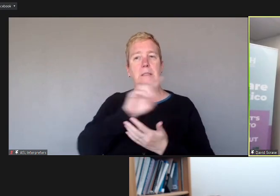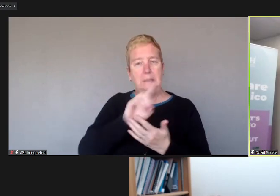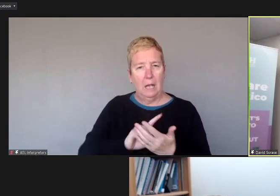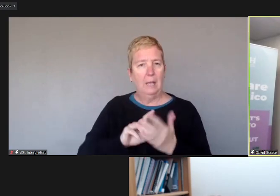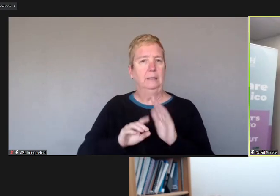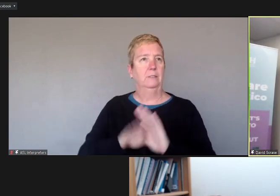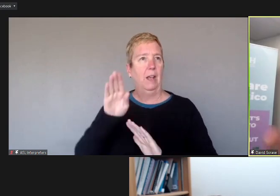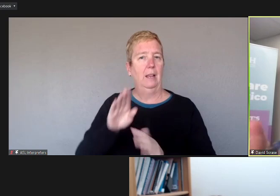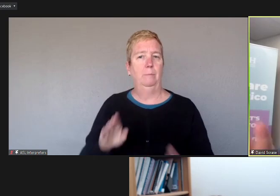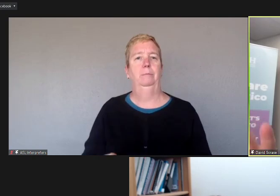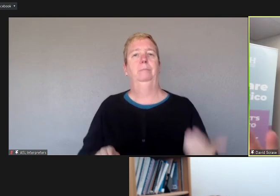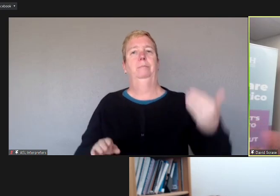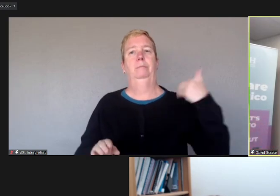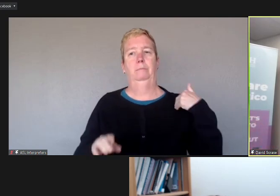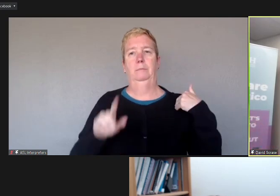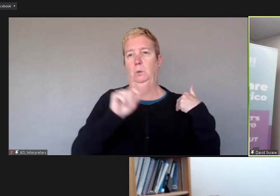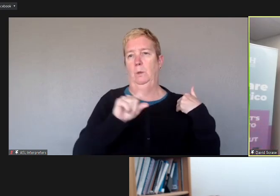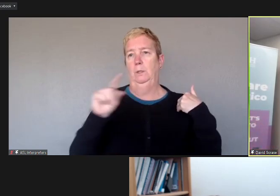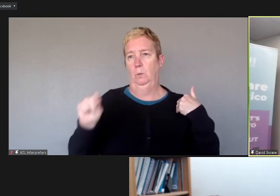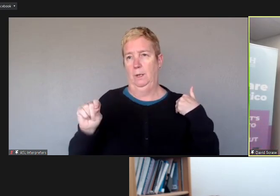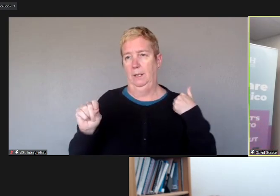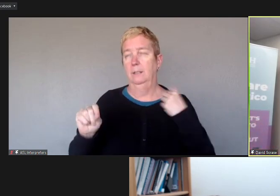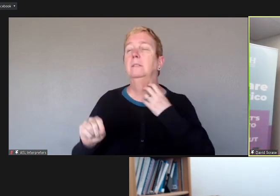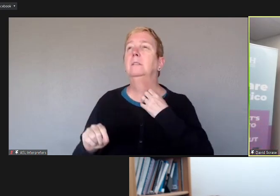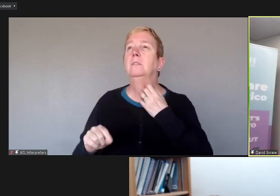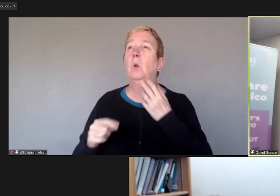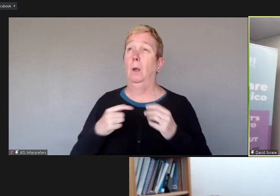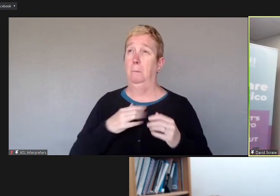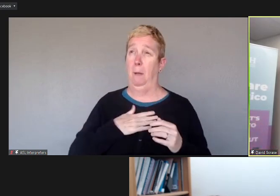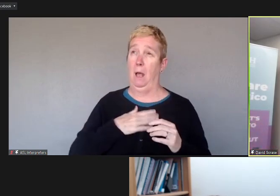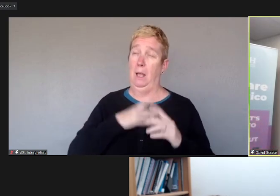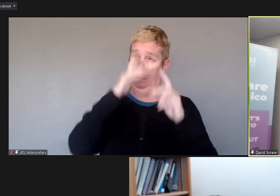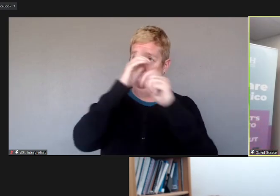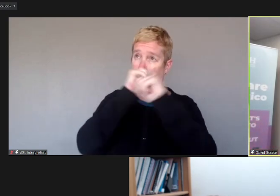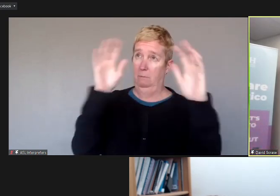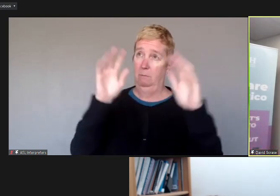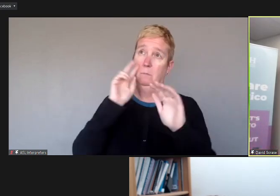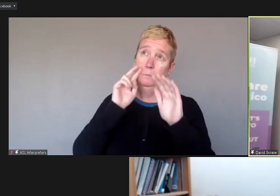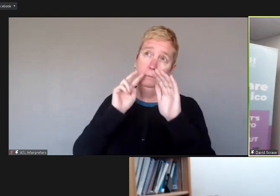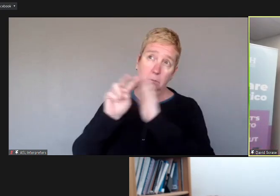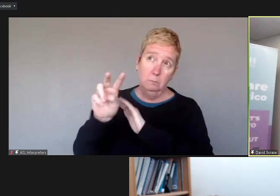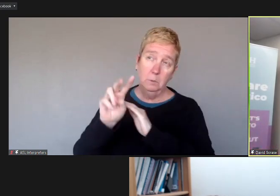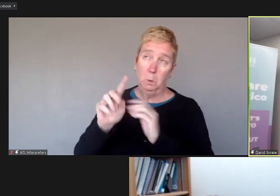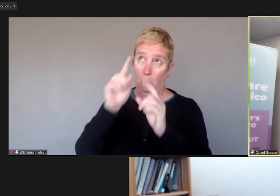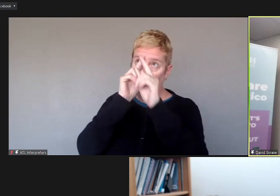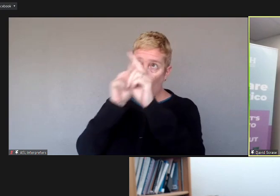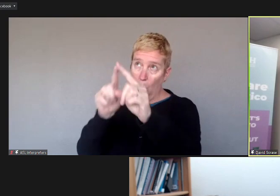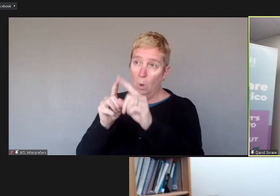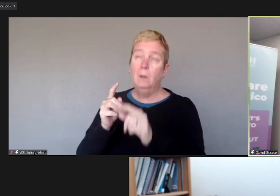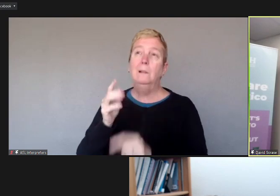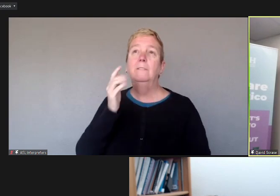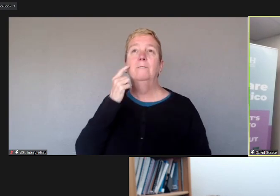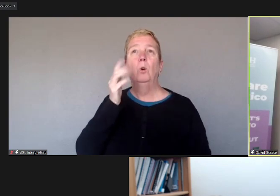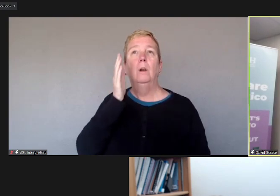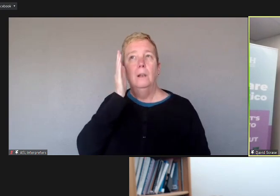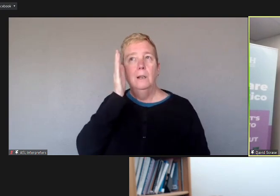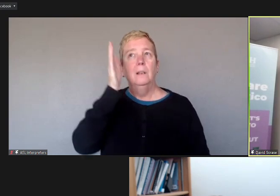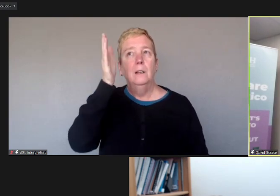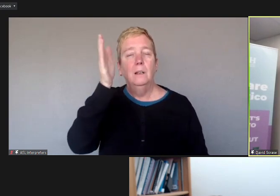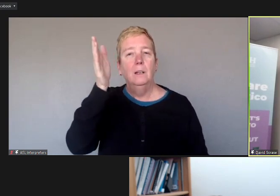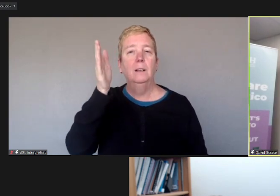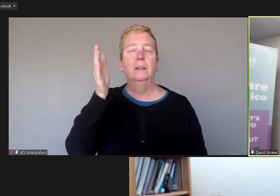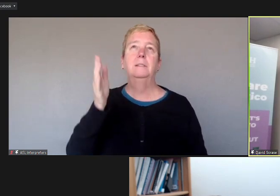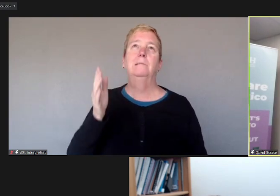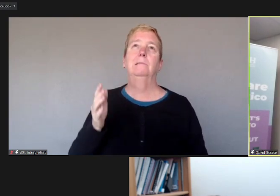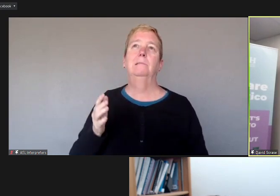2020. And I'm kind of hoping that where we'll be in the not too distant future, not so optimistic